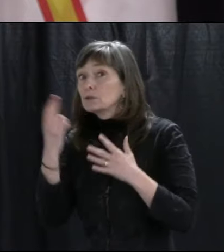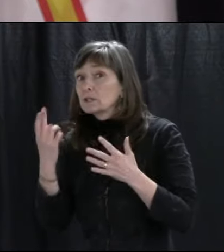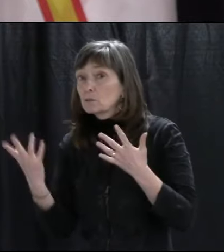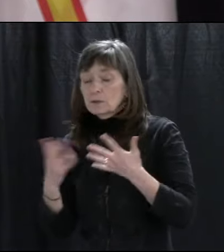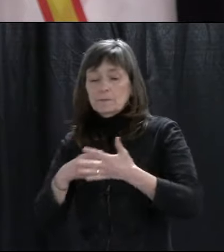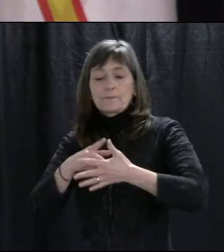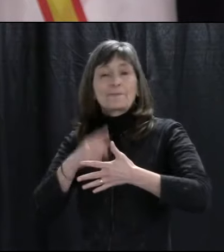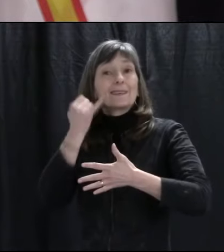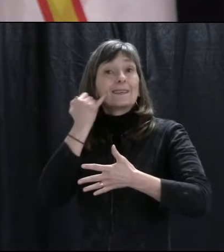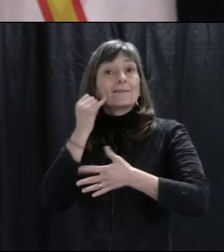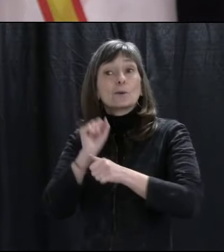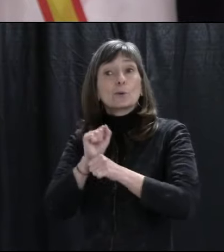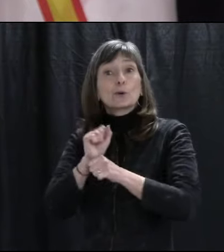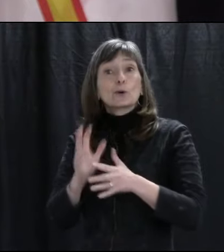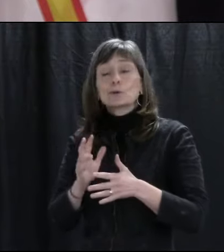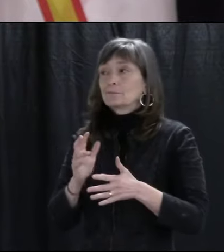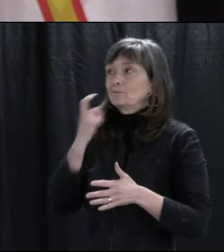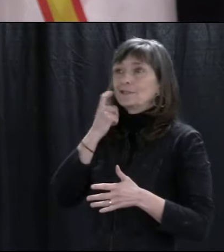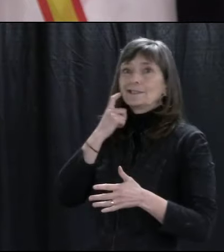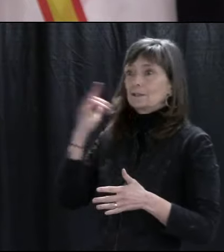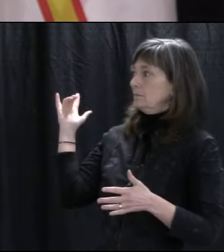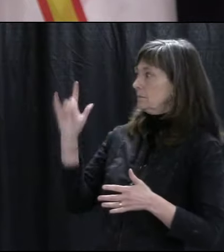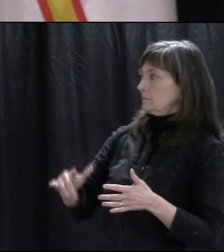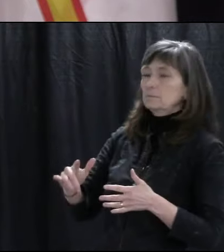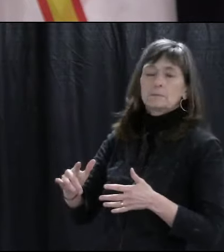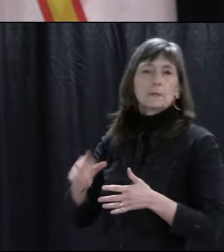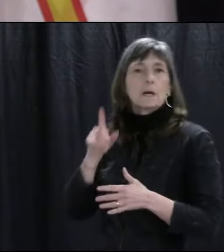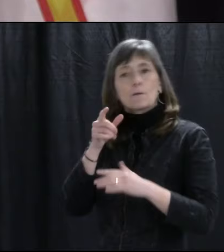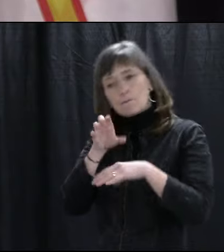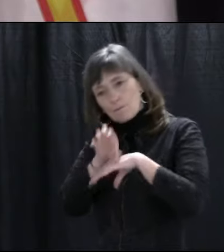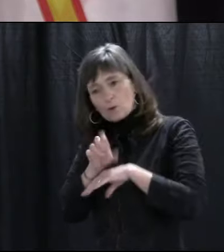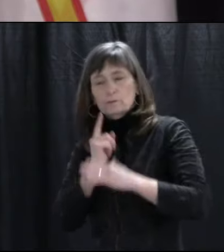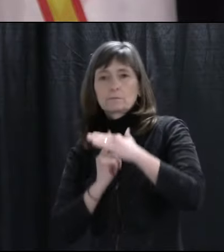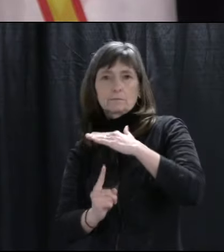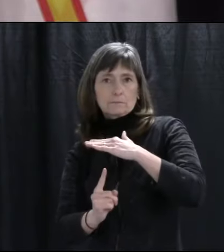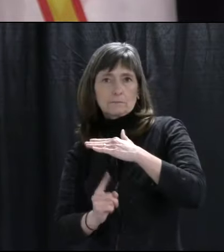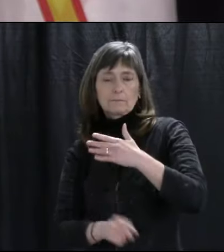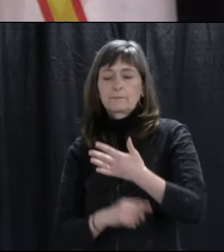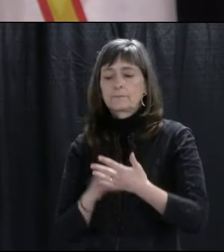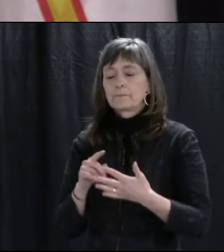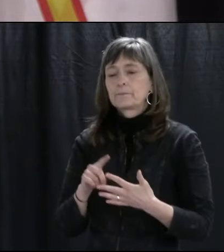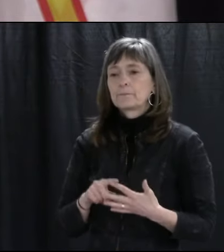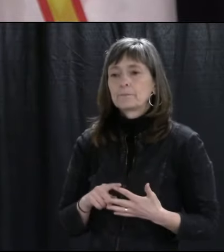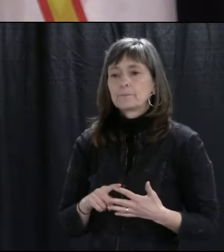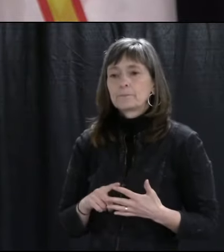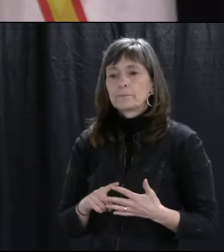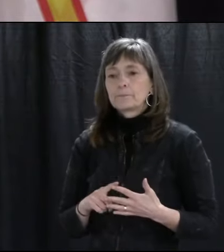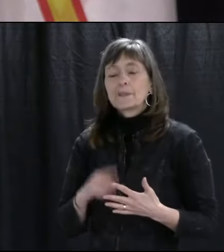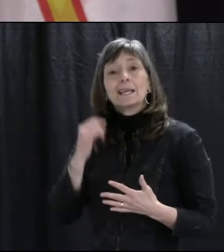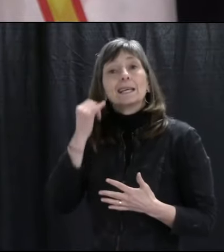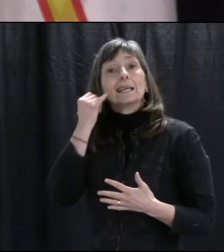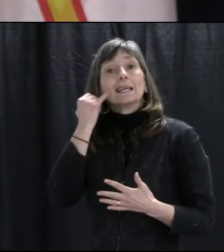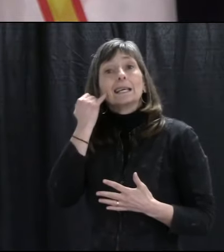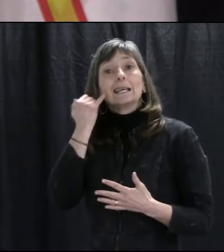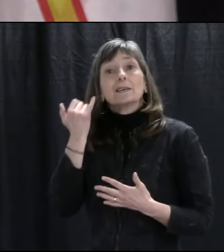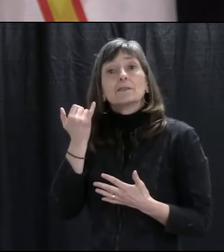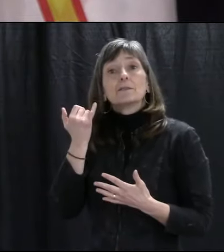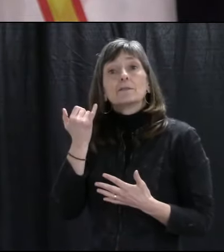the employee has returned from travel and must self-isolate, if they are under urgent or under